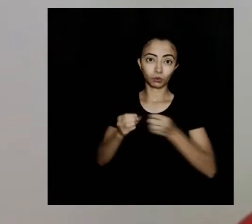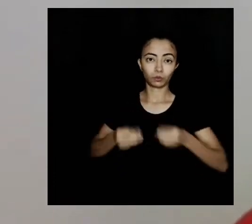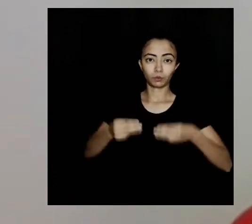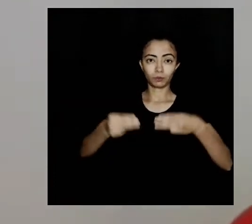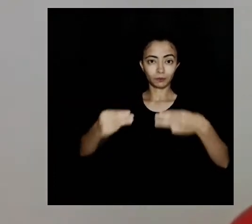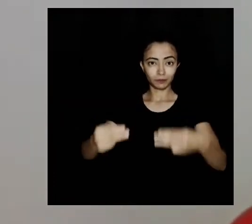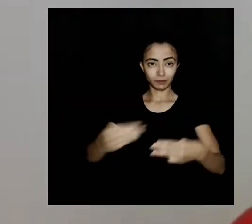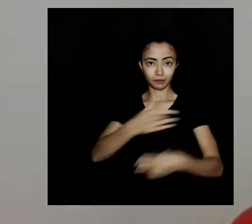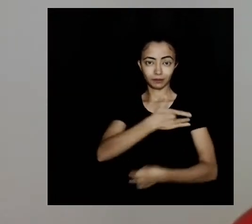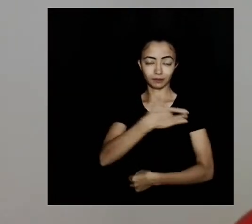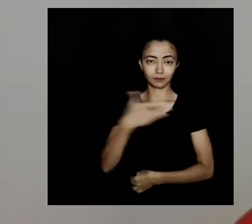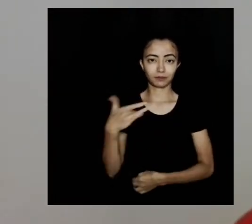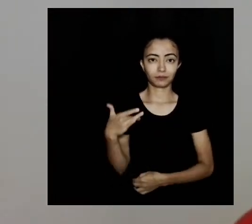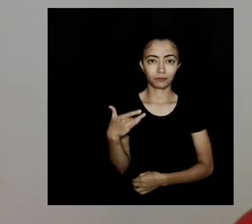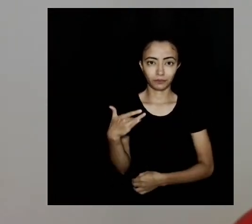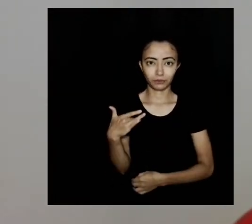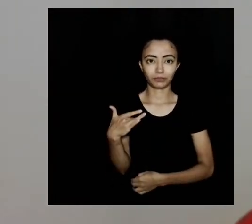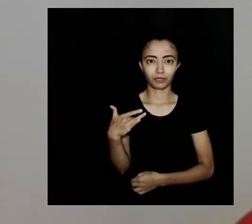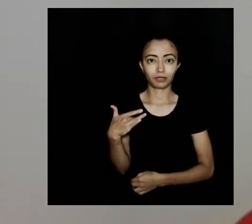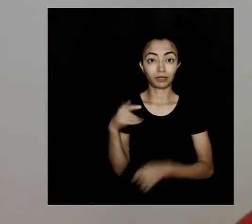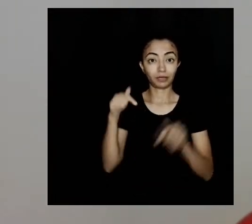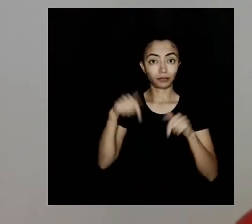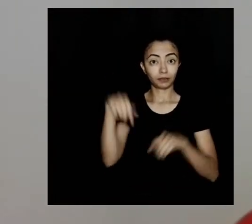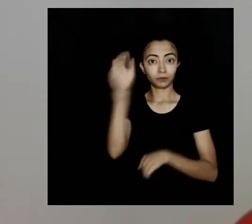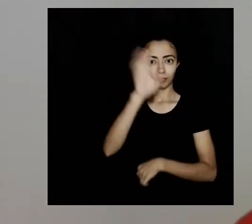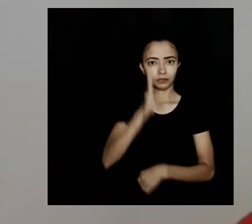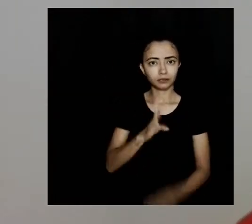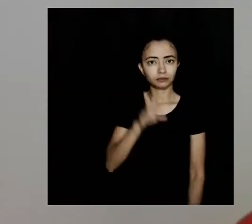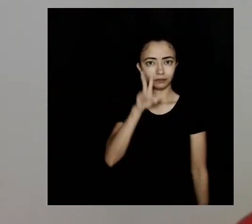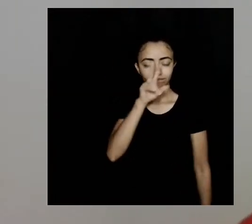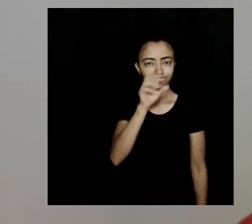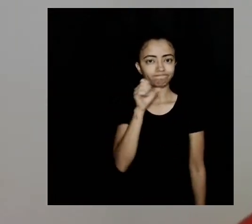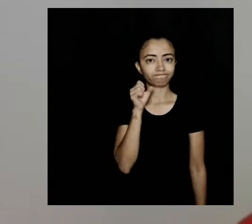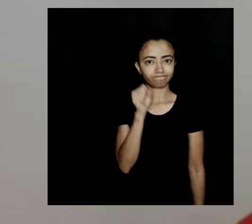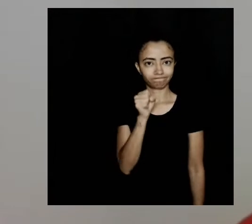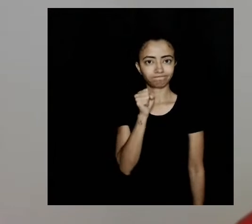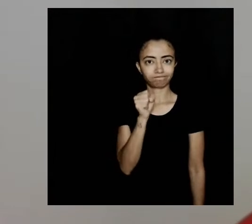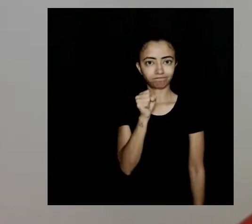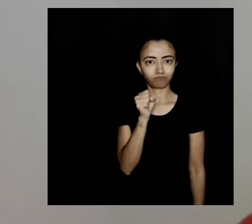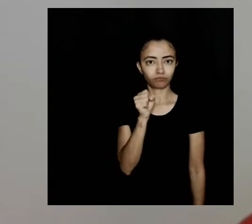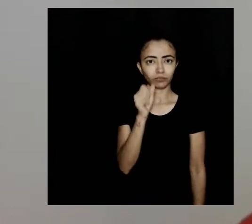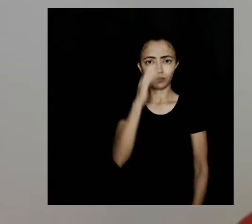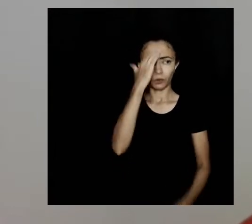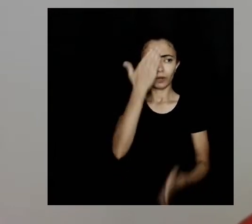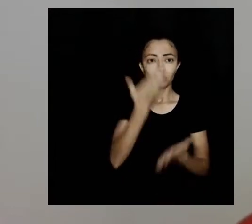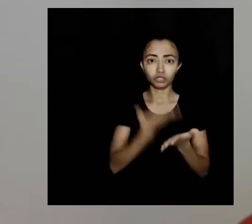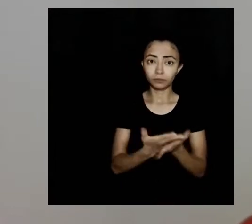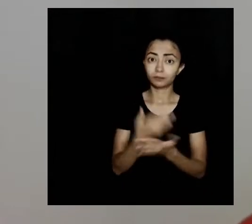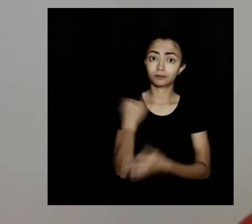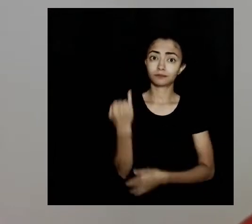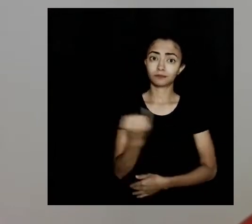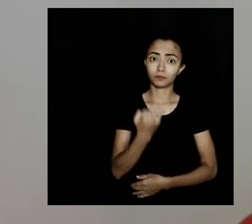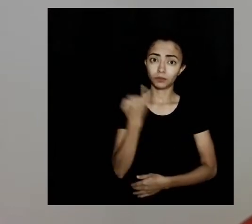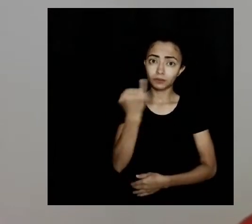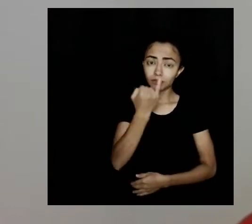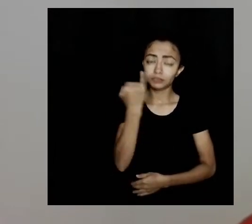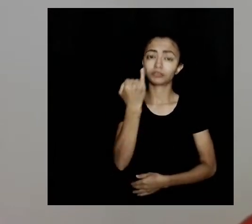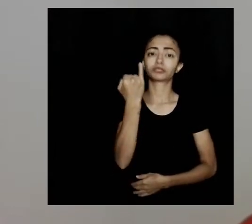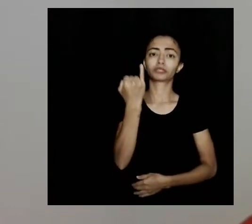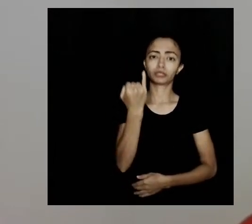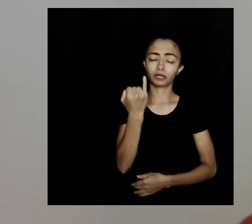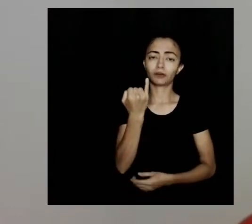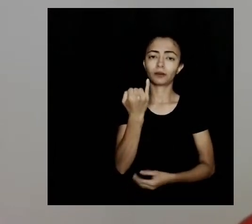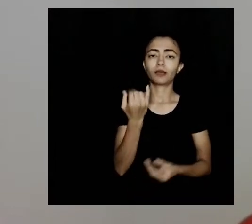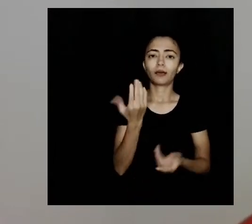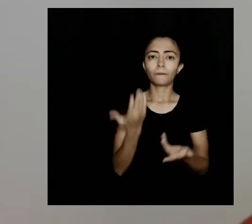what you said was very important with the Brazilian Health Ministry, which is so important. I think it was important and